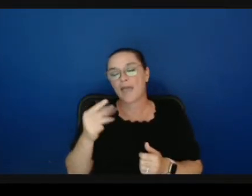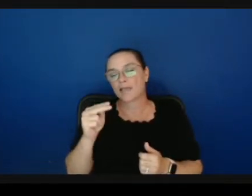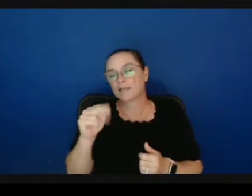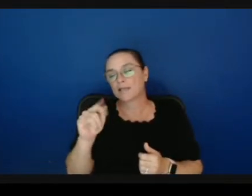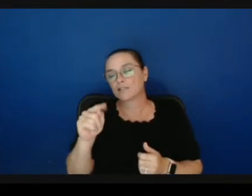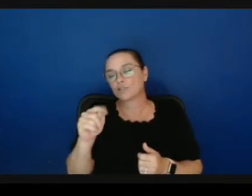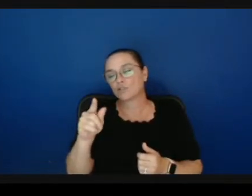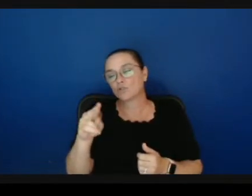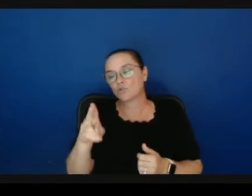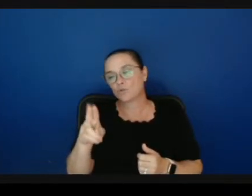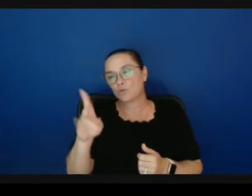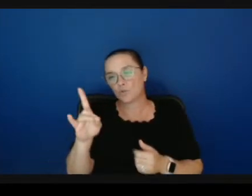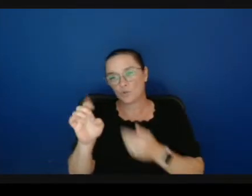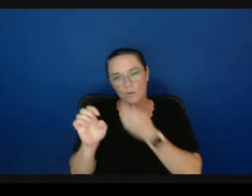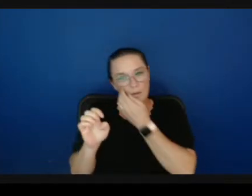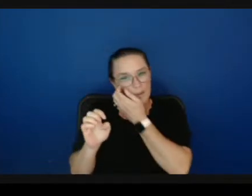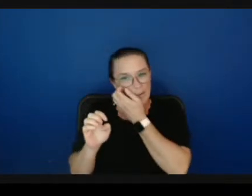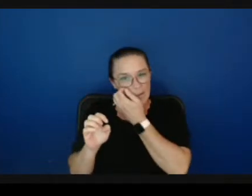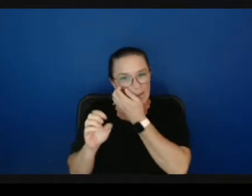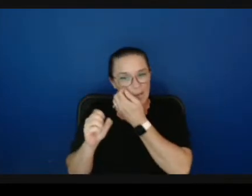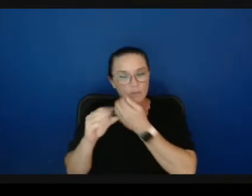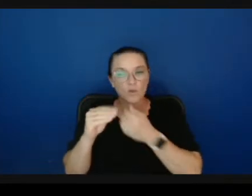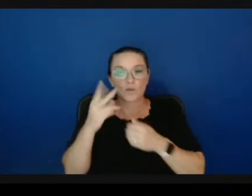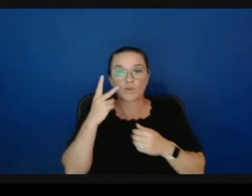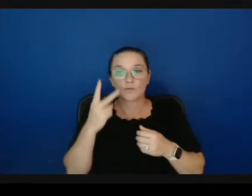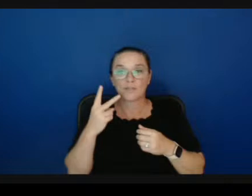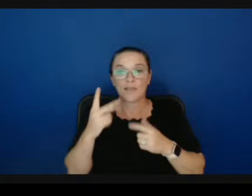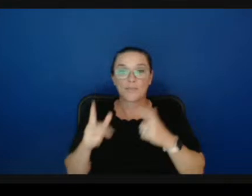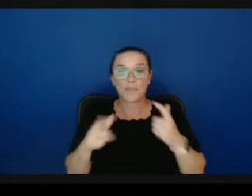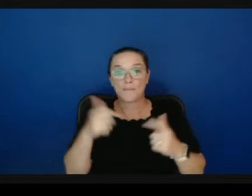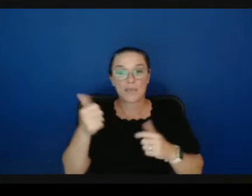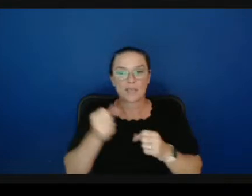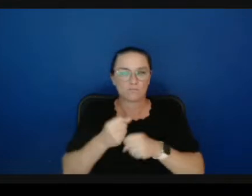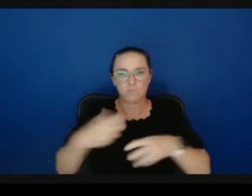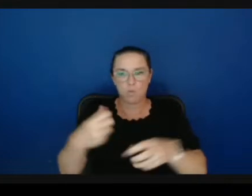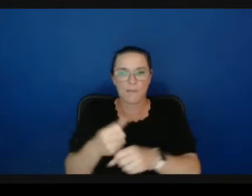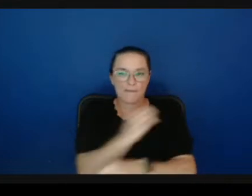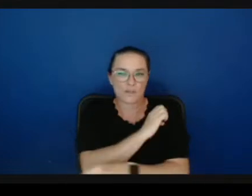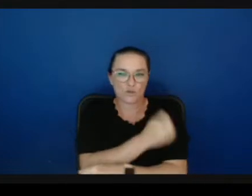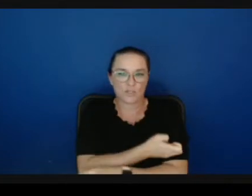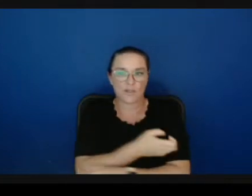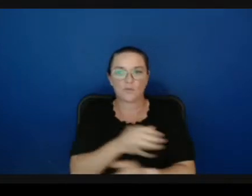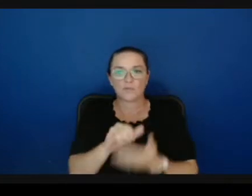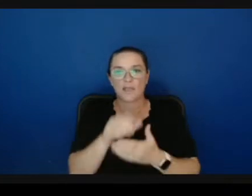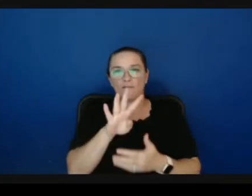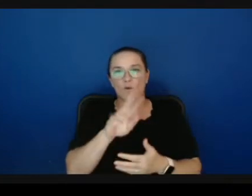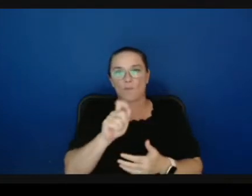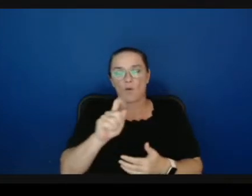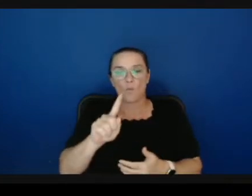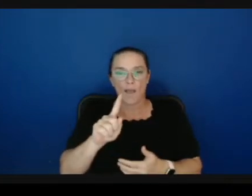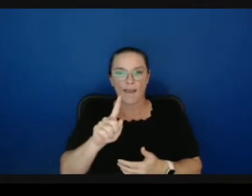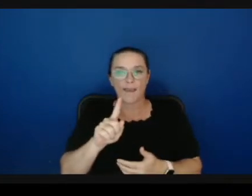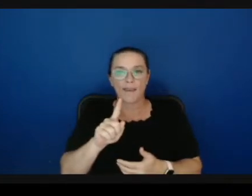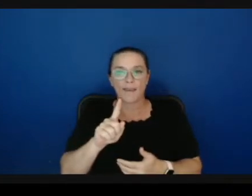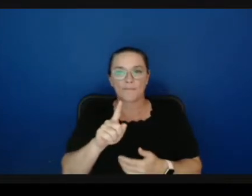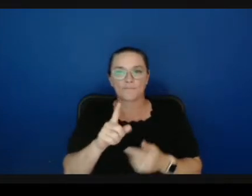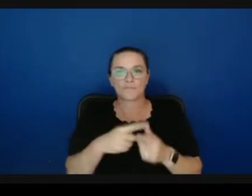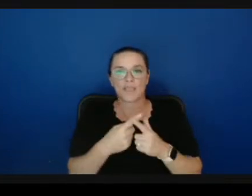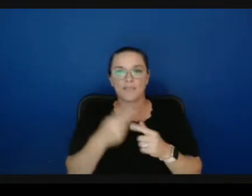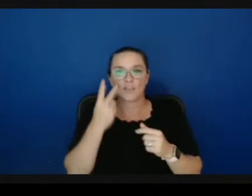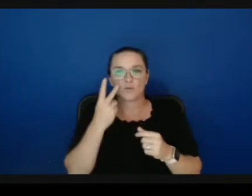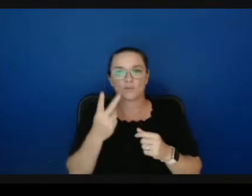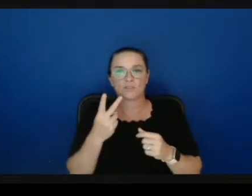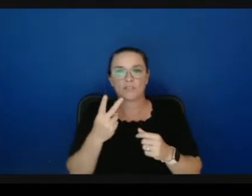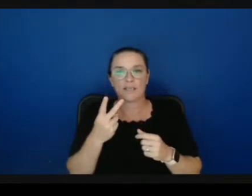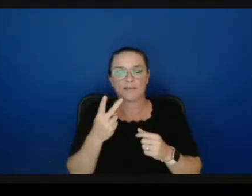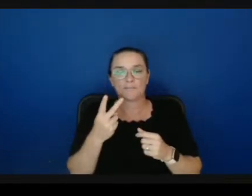earthquakes one on the other. And so here you see the biggest release of energy was through that 4.1 right there. And then you see